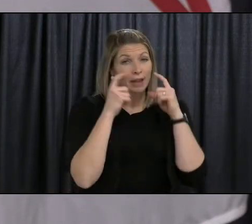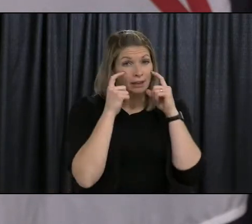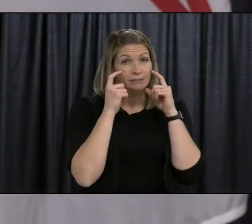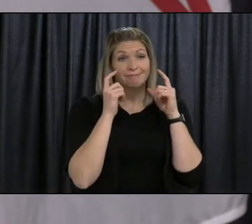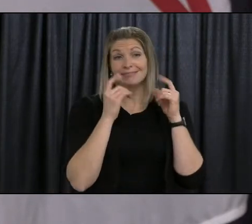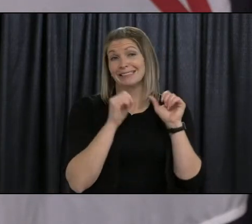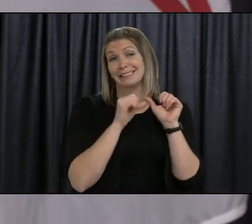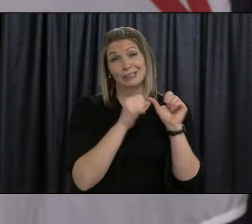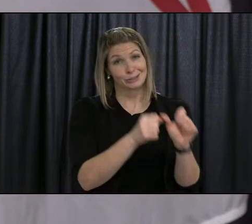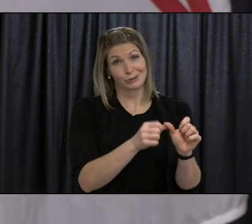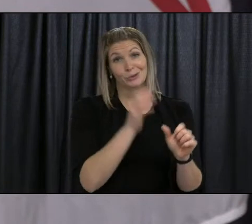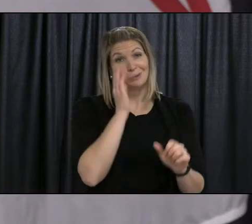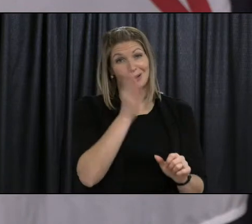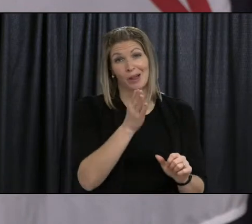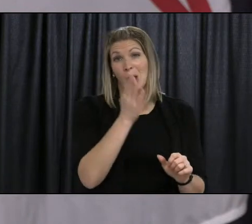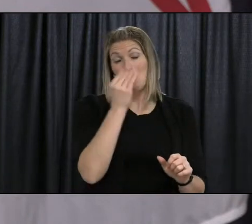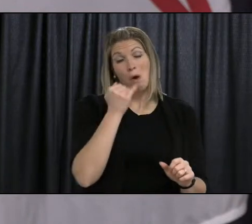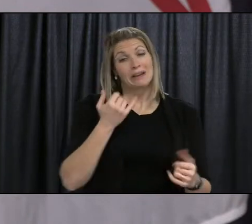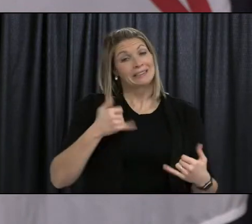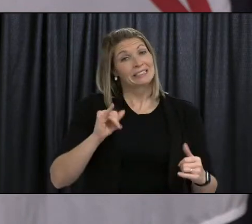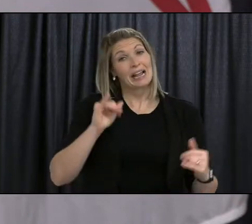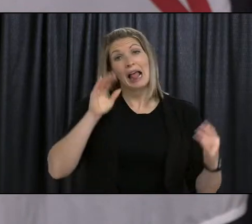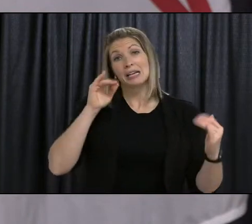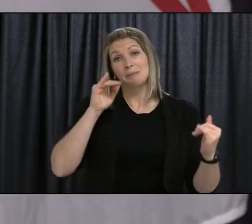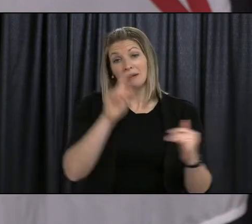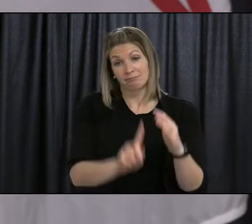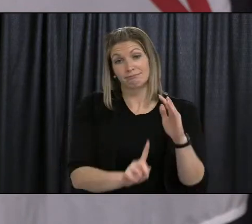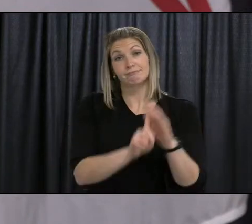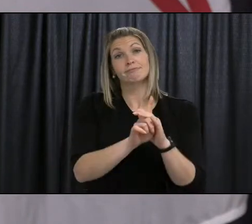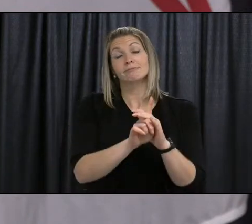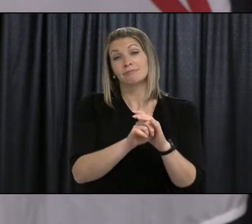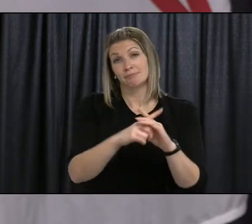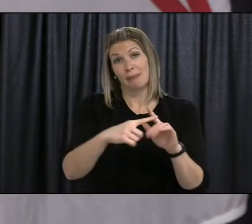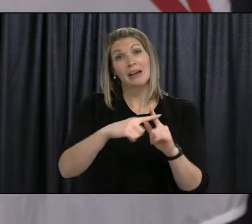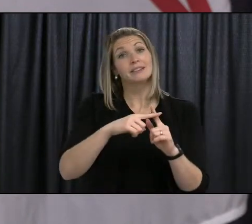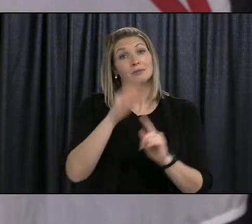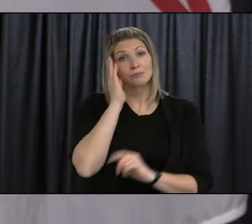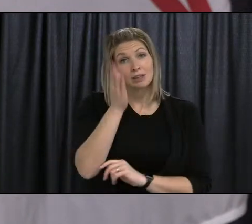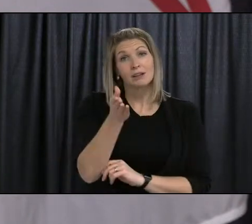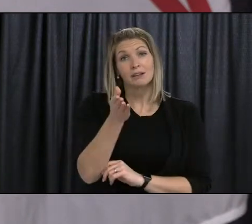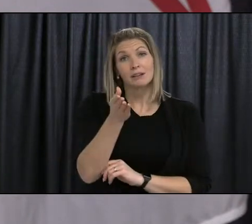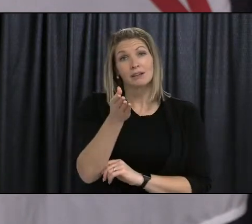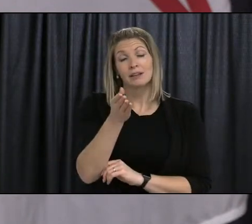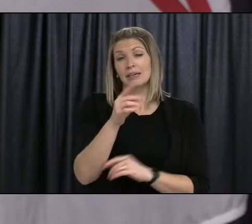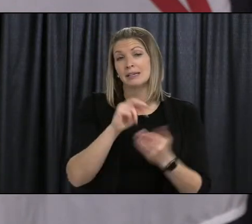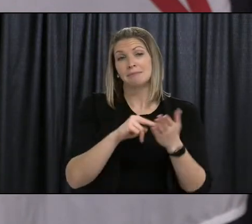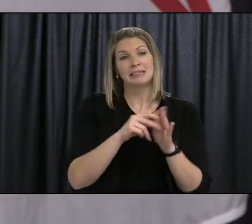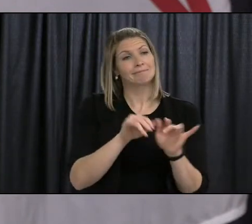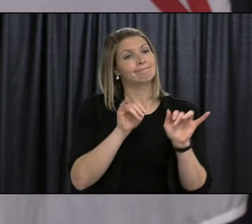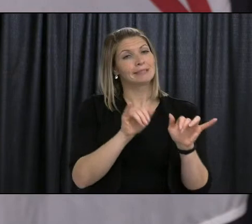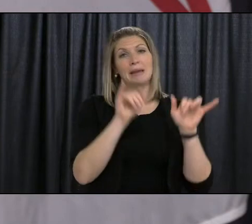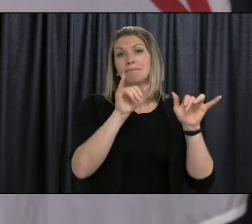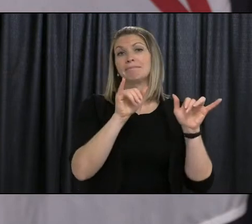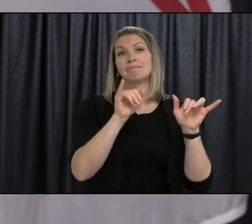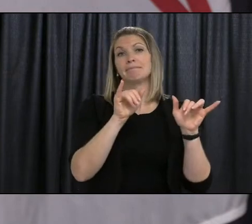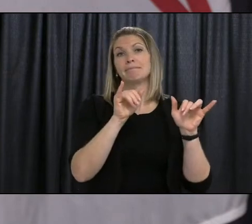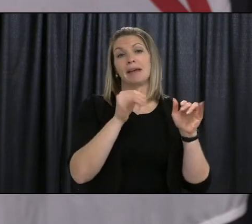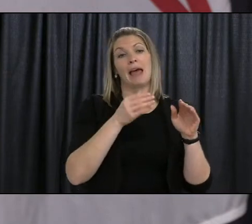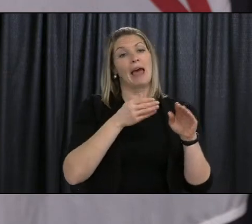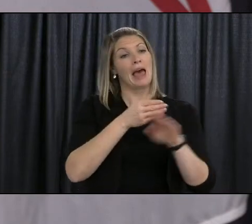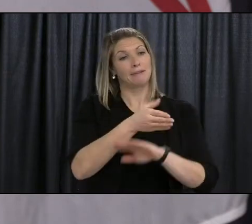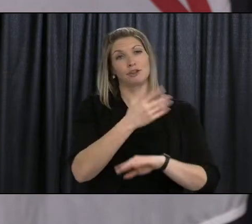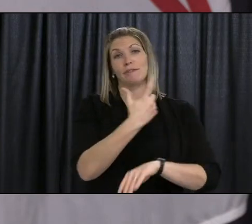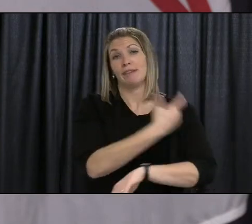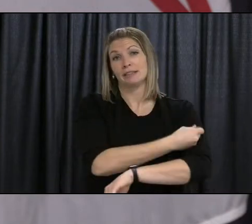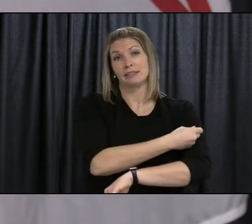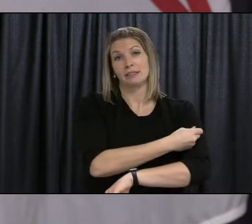see cases of COVID, absolutely. And those processes will be in place even after the